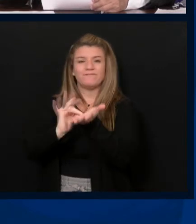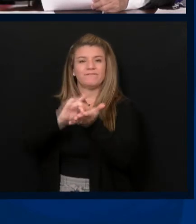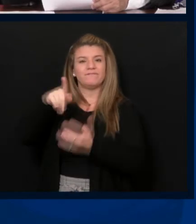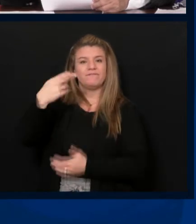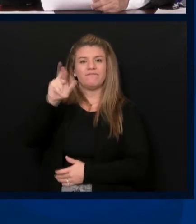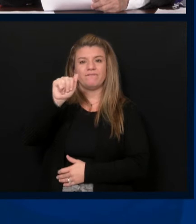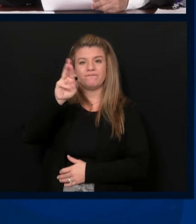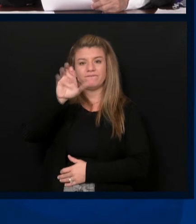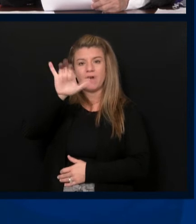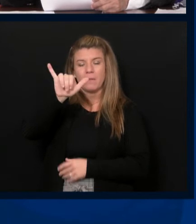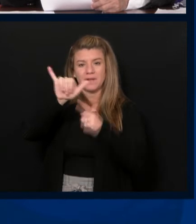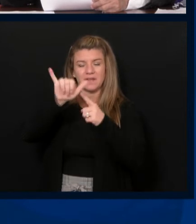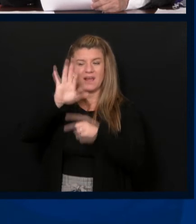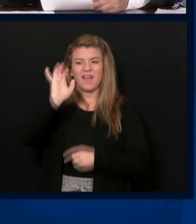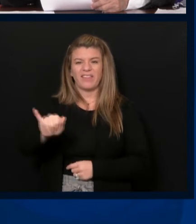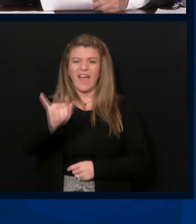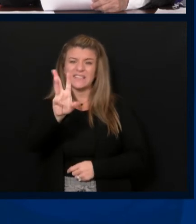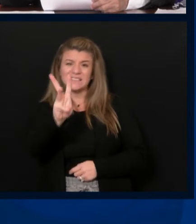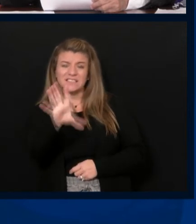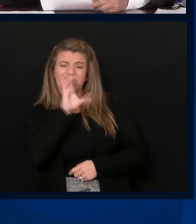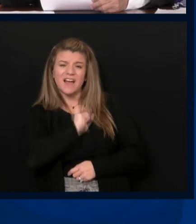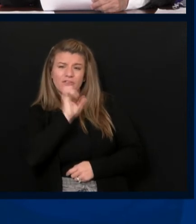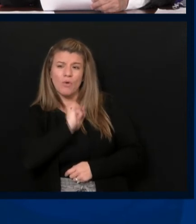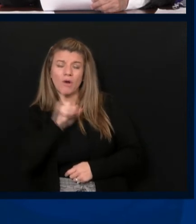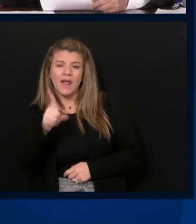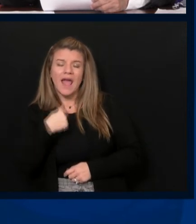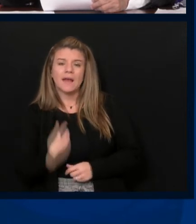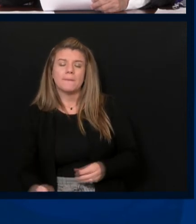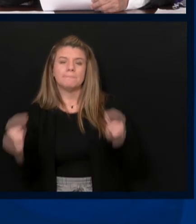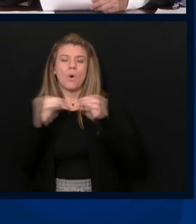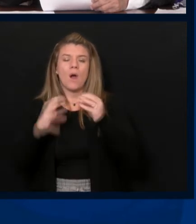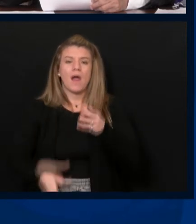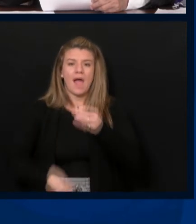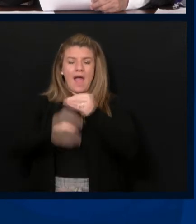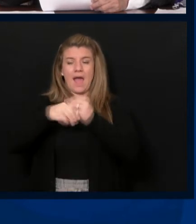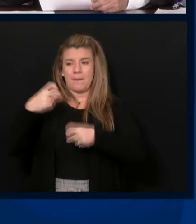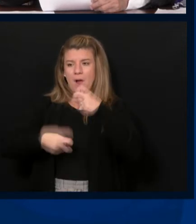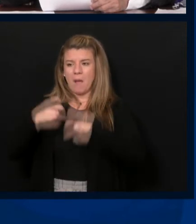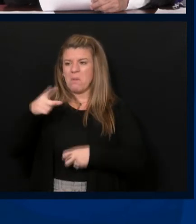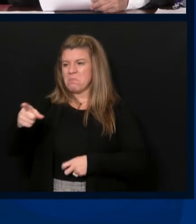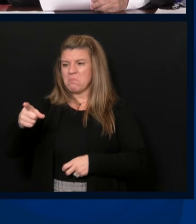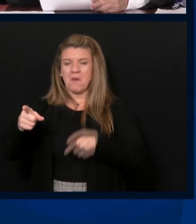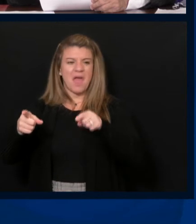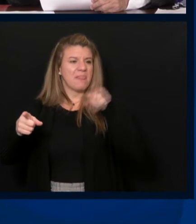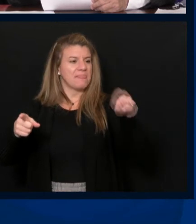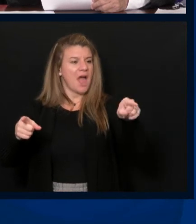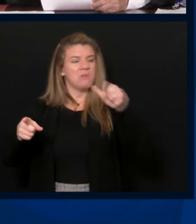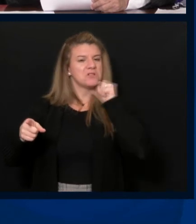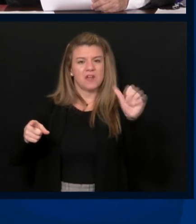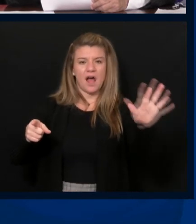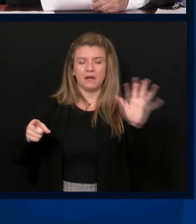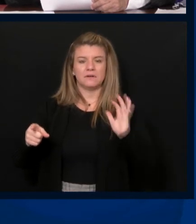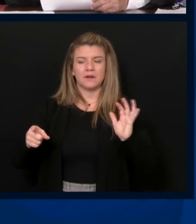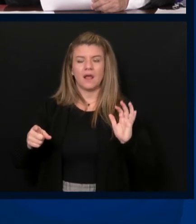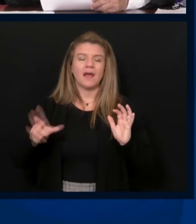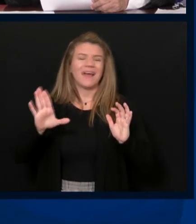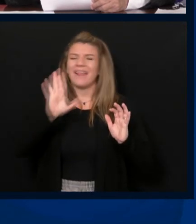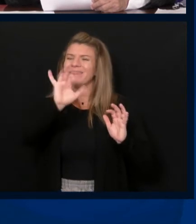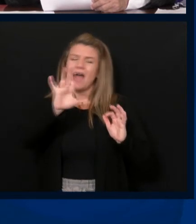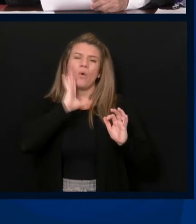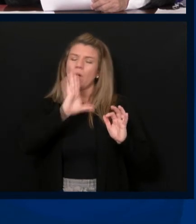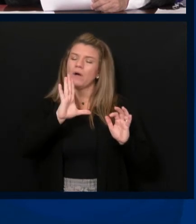that 65-year-old really has more chronic problems than that 65-year-old. Well, we're going to get a food fight like